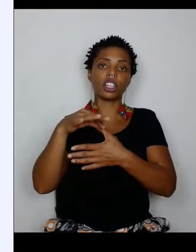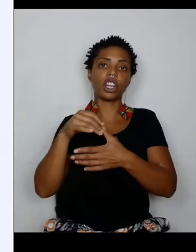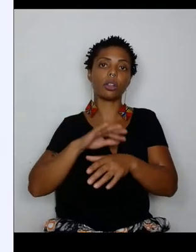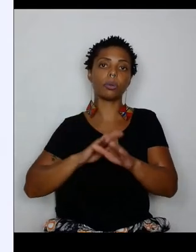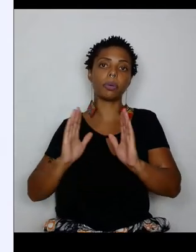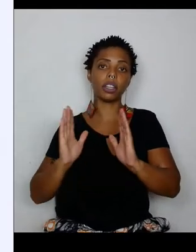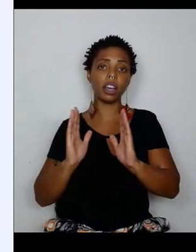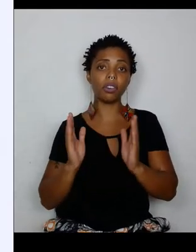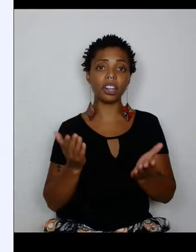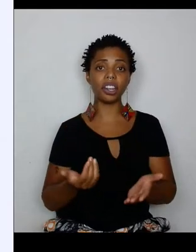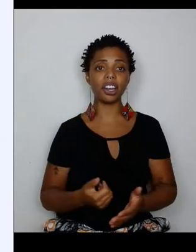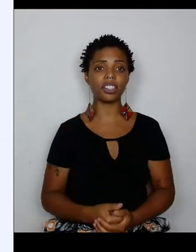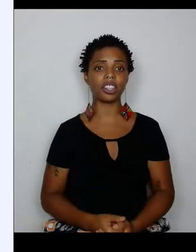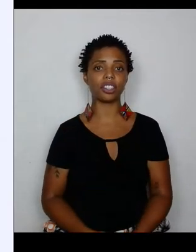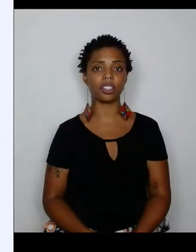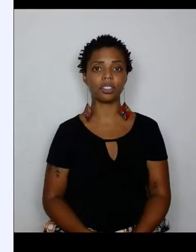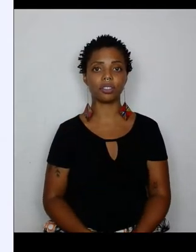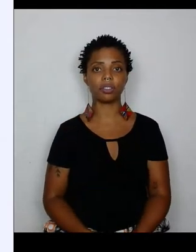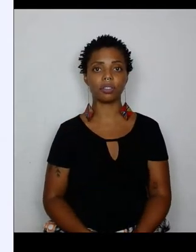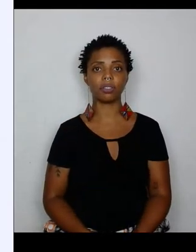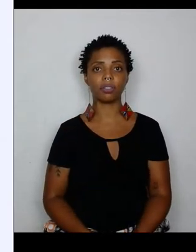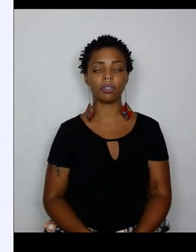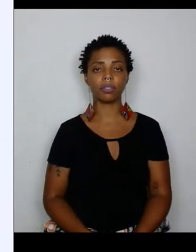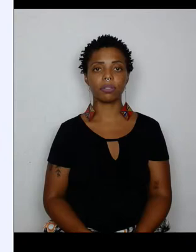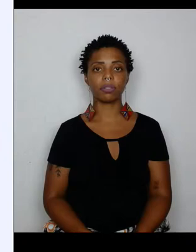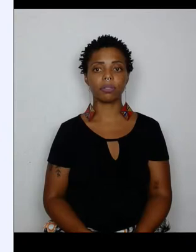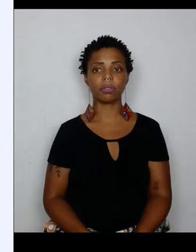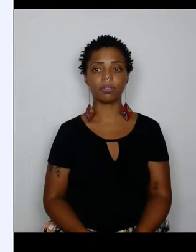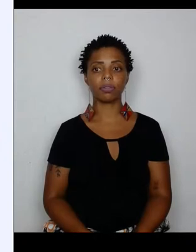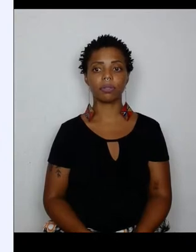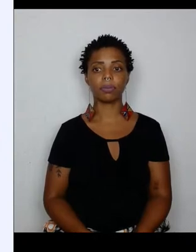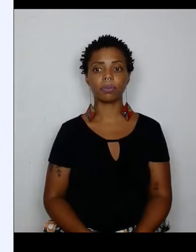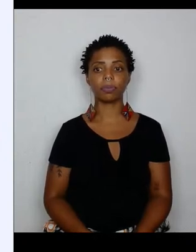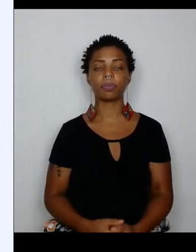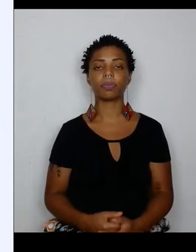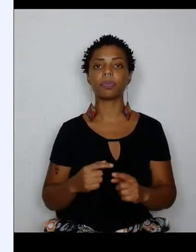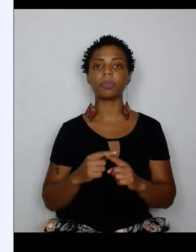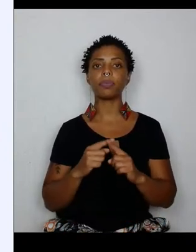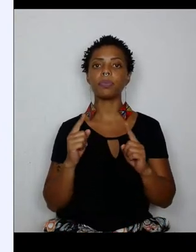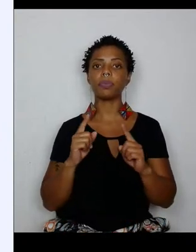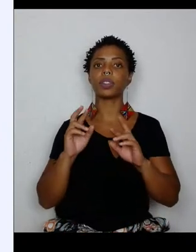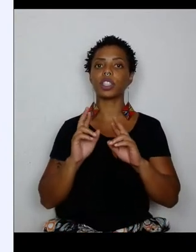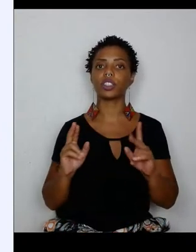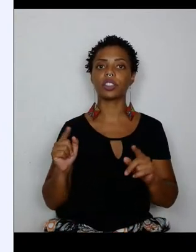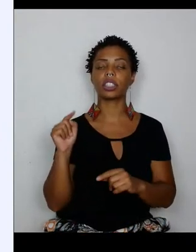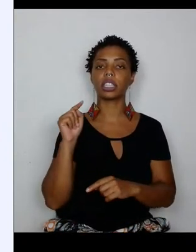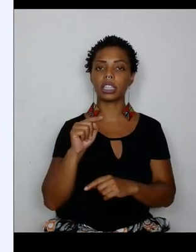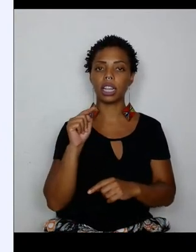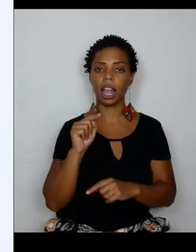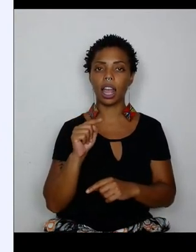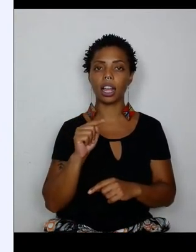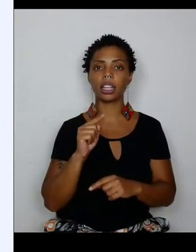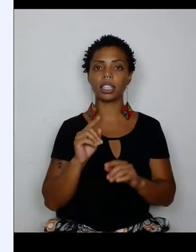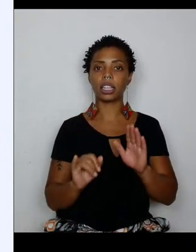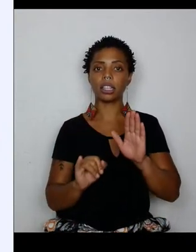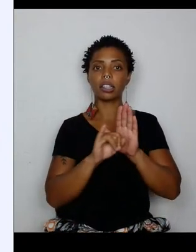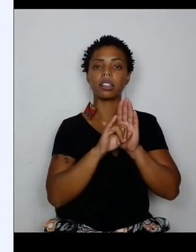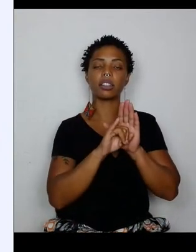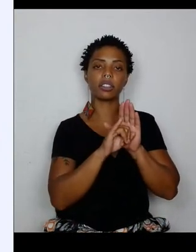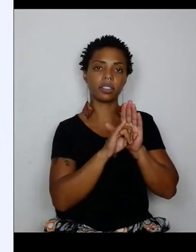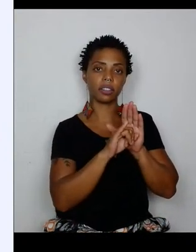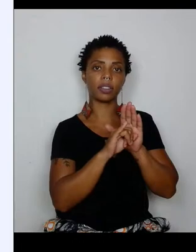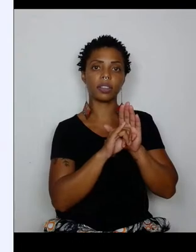but distinct from that cohort and identity i argue that other less normative aspects of his life